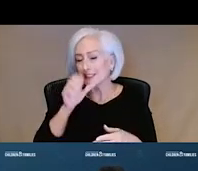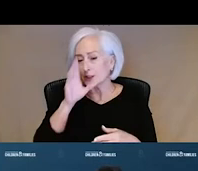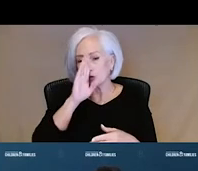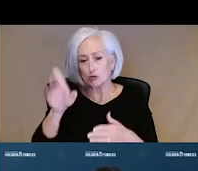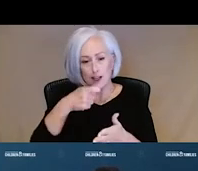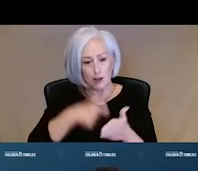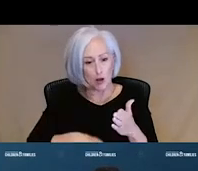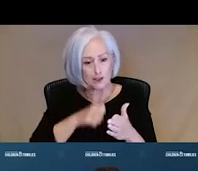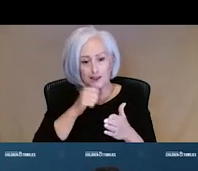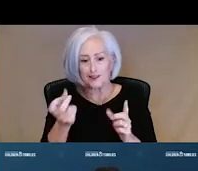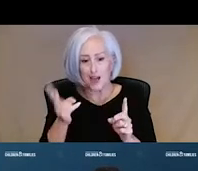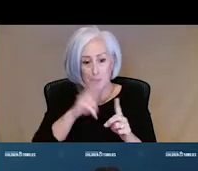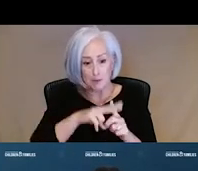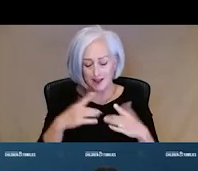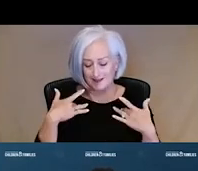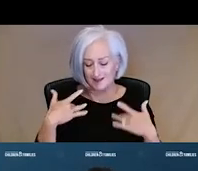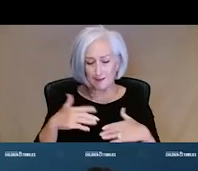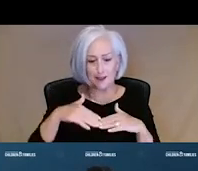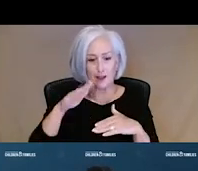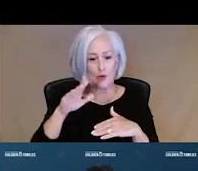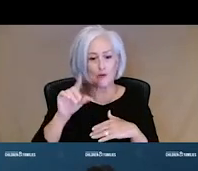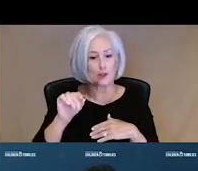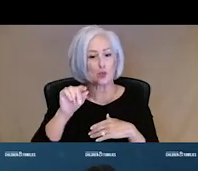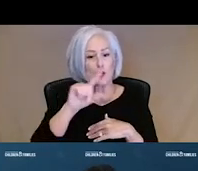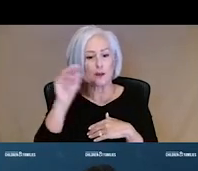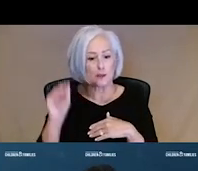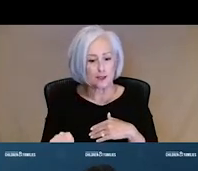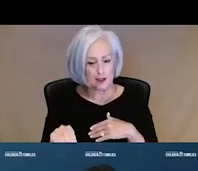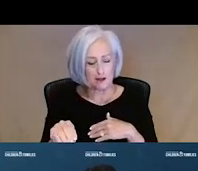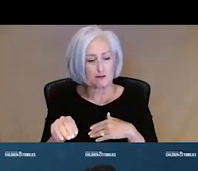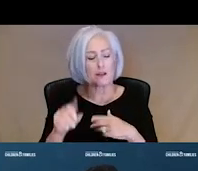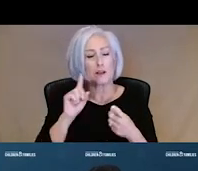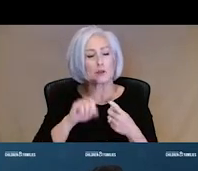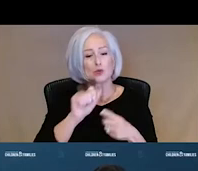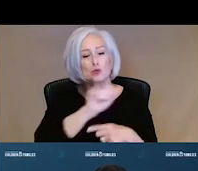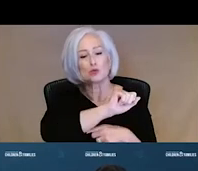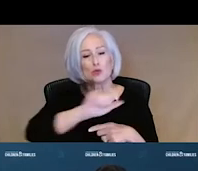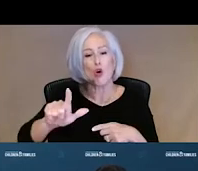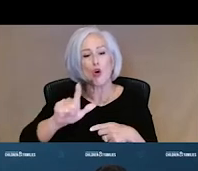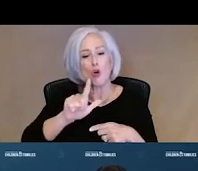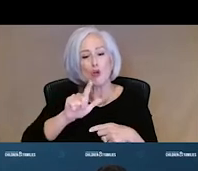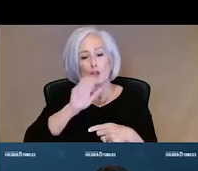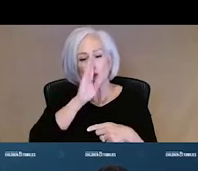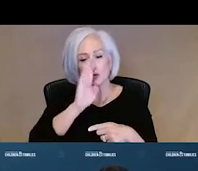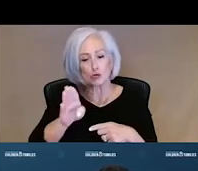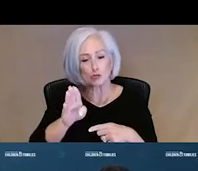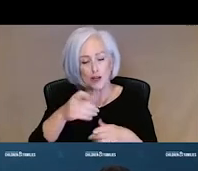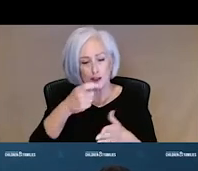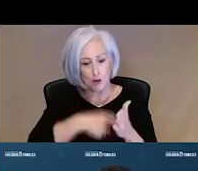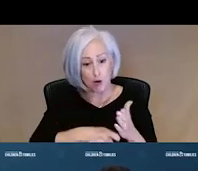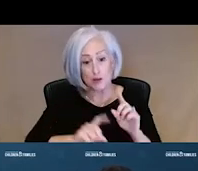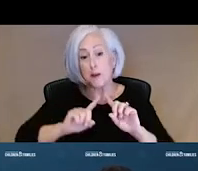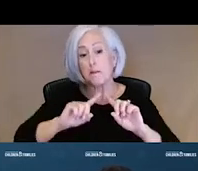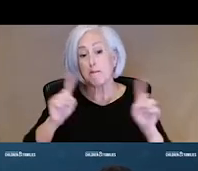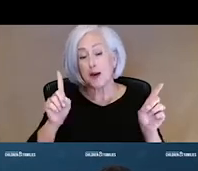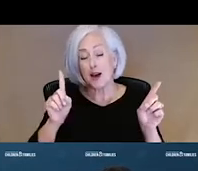it's 20% or higher, to all of their direct costs. Rather, negotiated